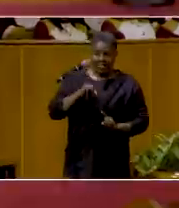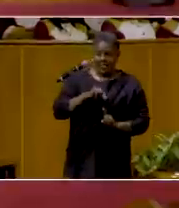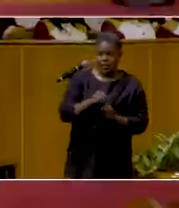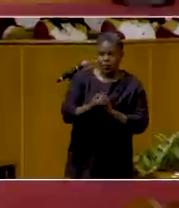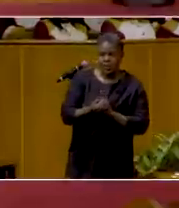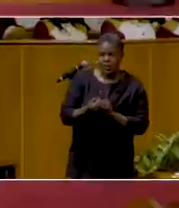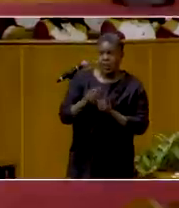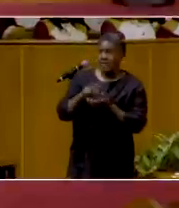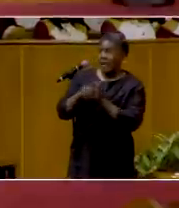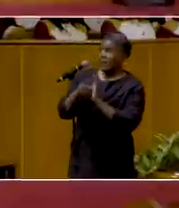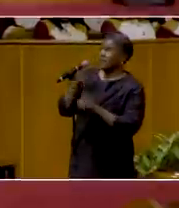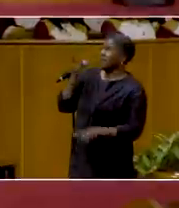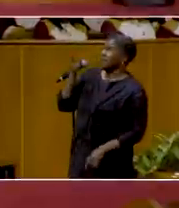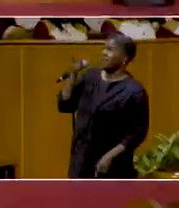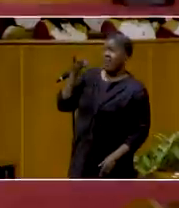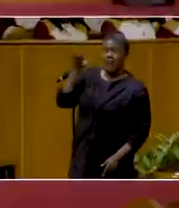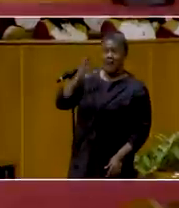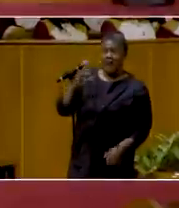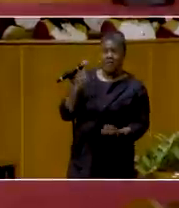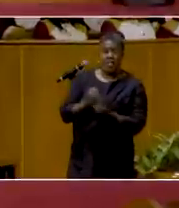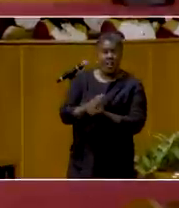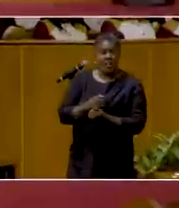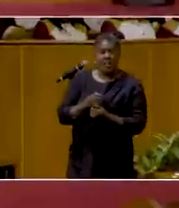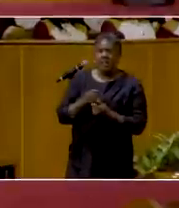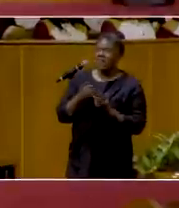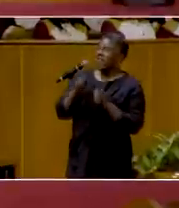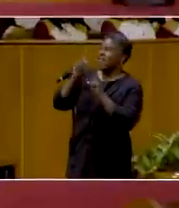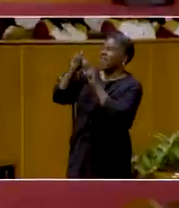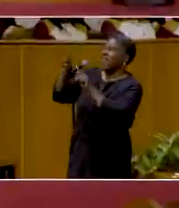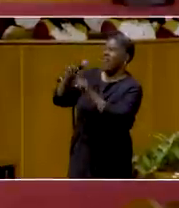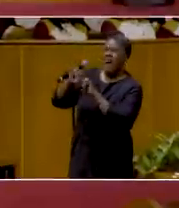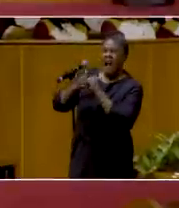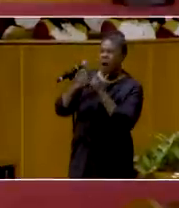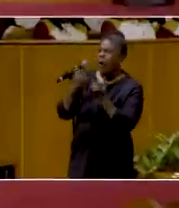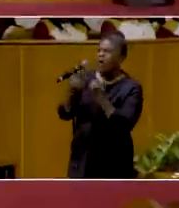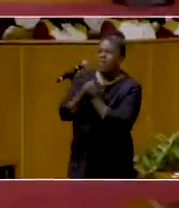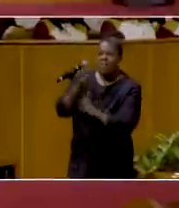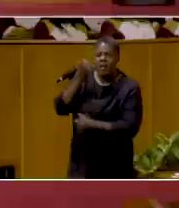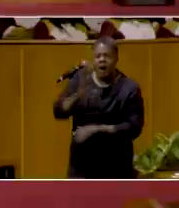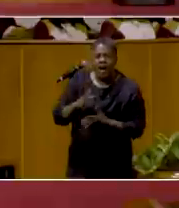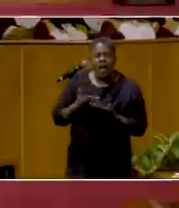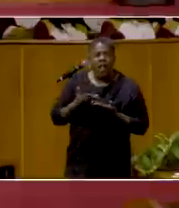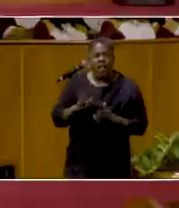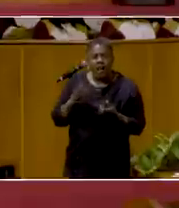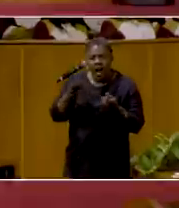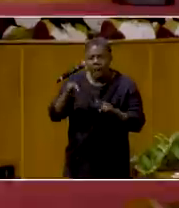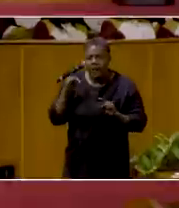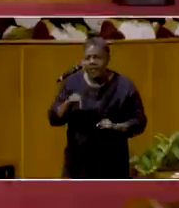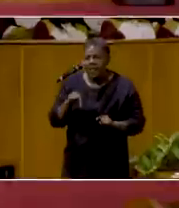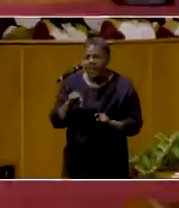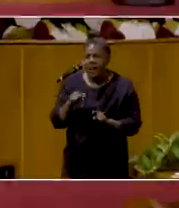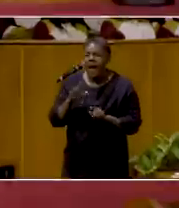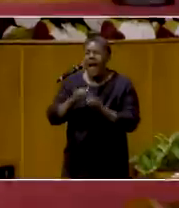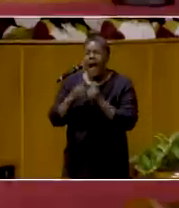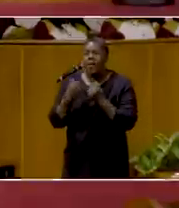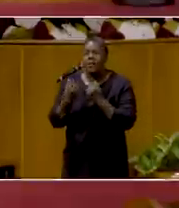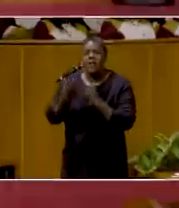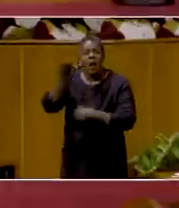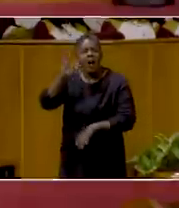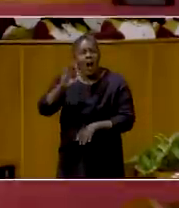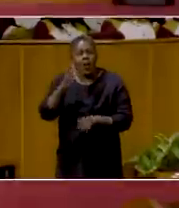that must mean that God's love must be questioned. How could a loving God let it go down like this? How could a loving